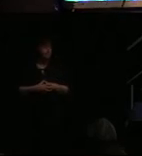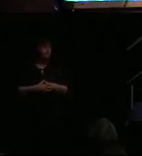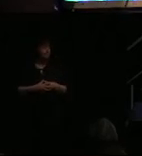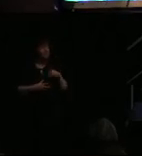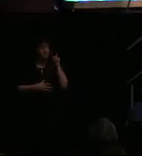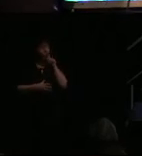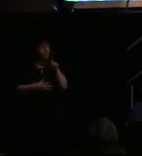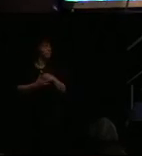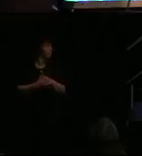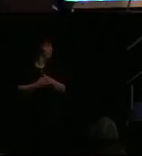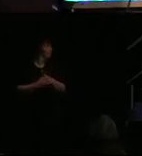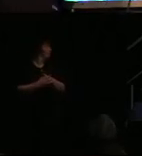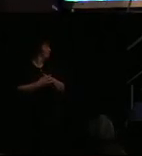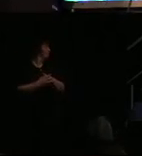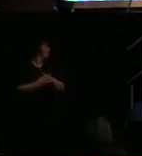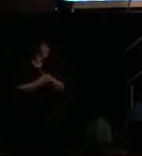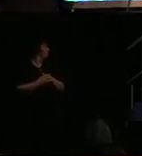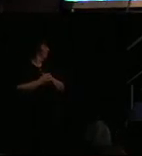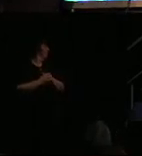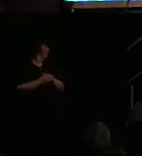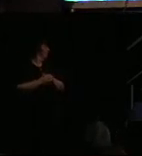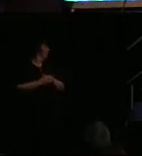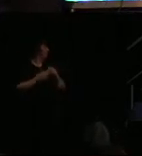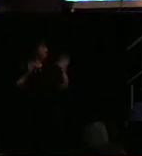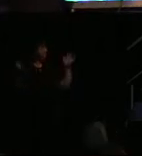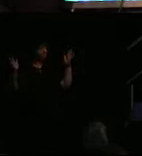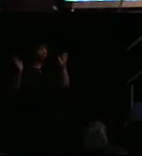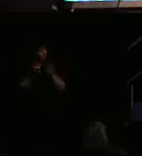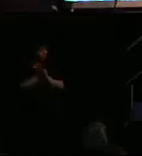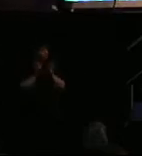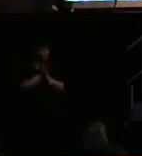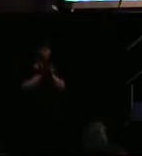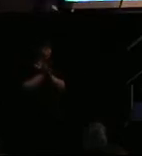and there are no words.